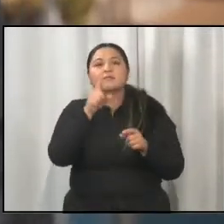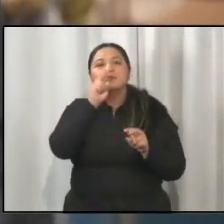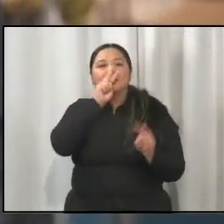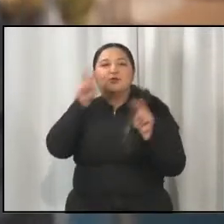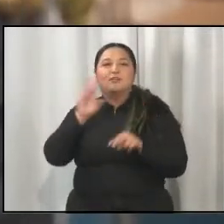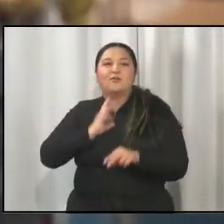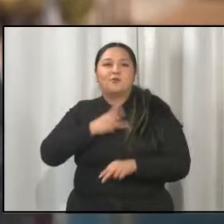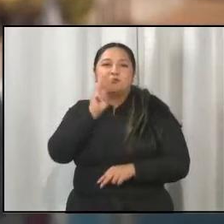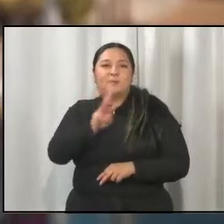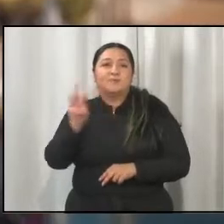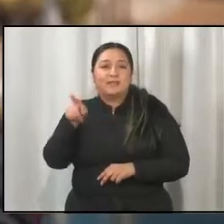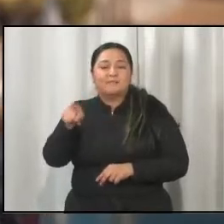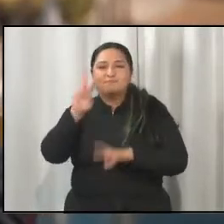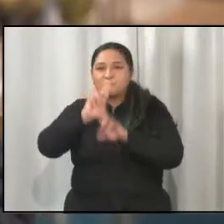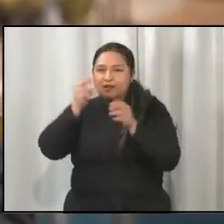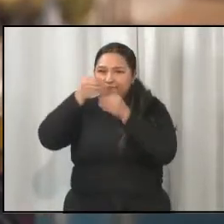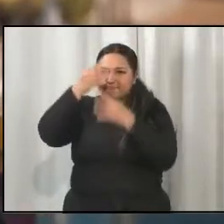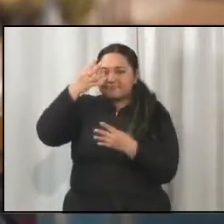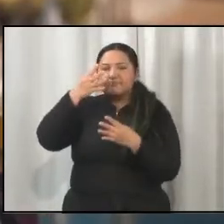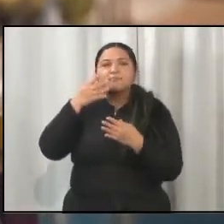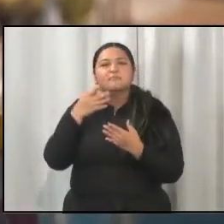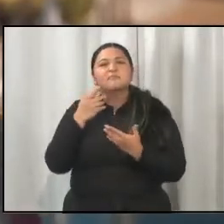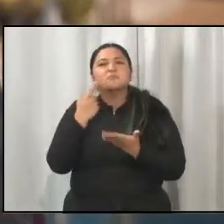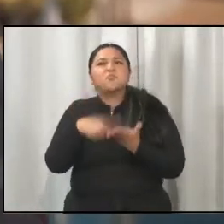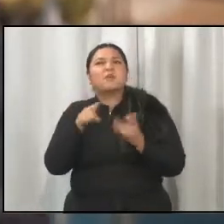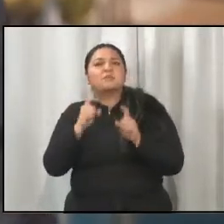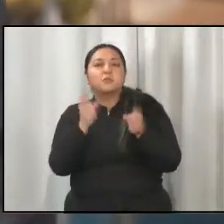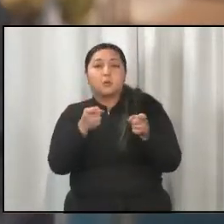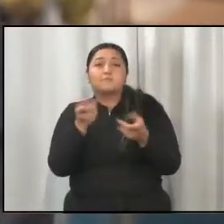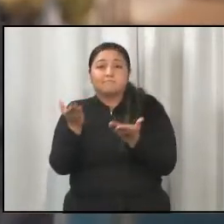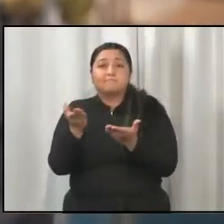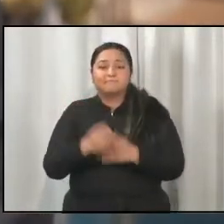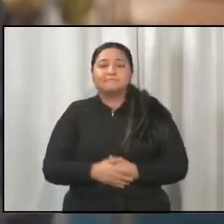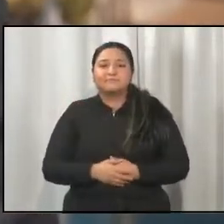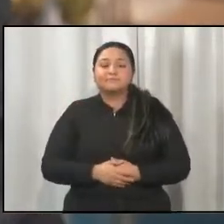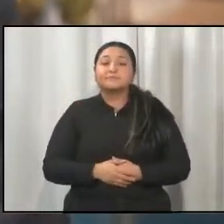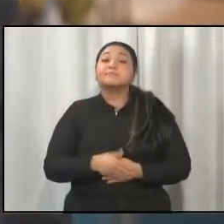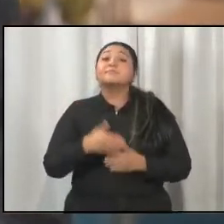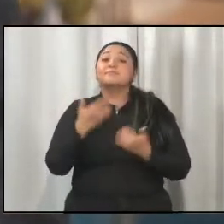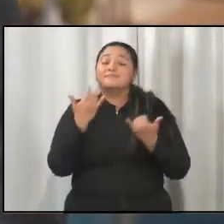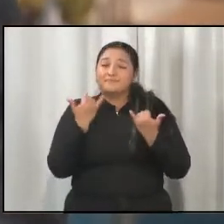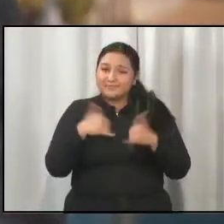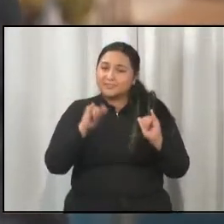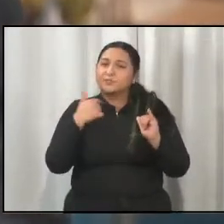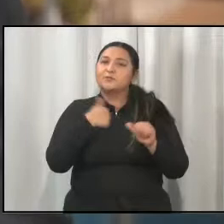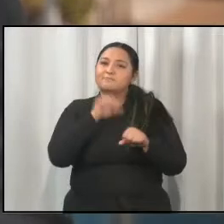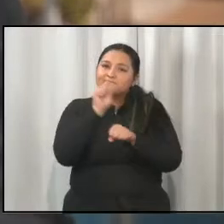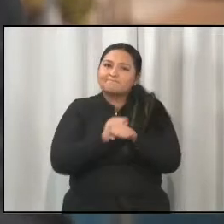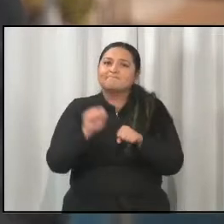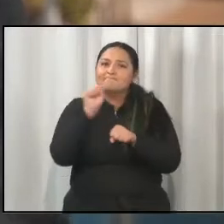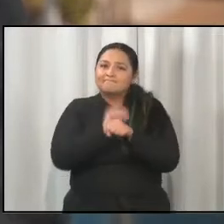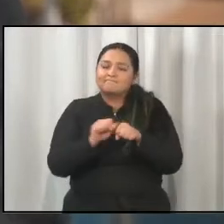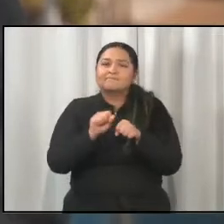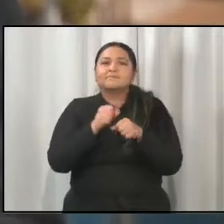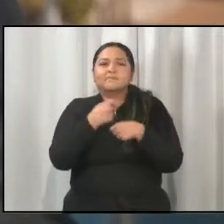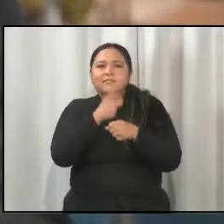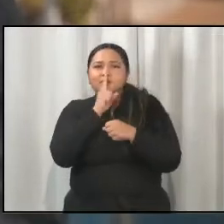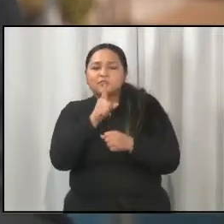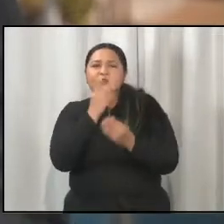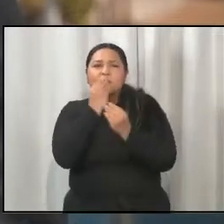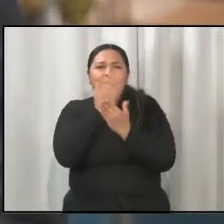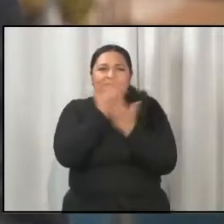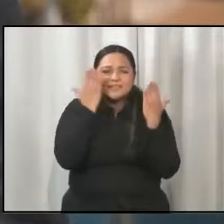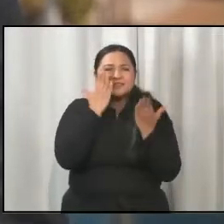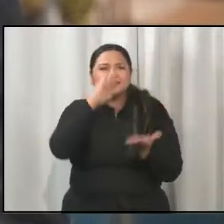longbeach.gov/homelessness. Now, as our work continues to reduce the number of people experiencing homelessness and increase safety for people